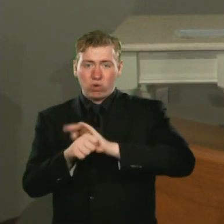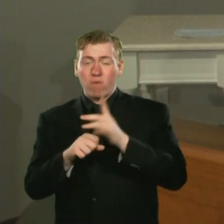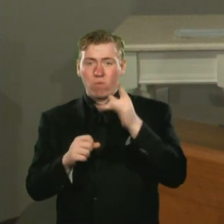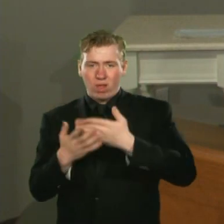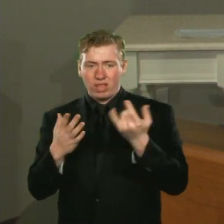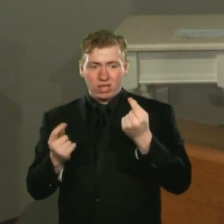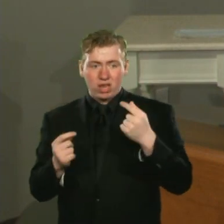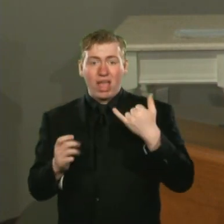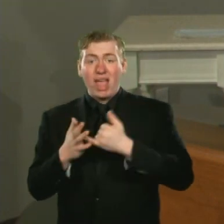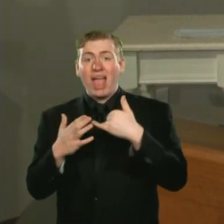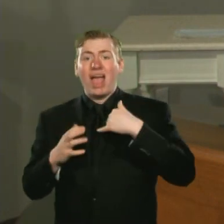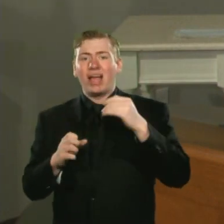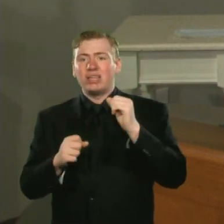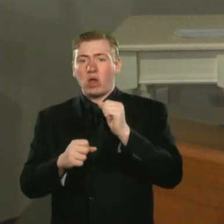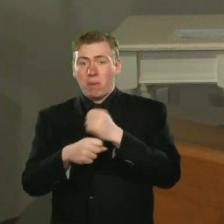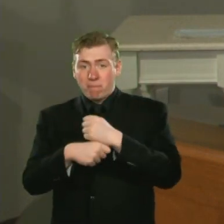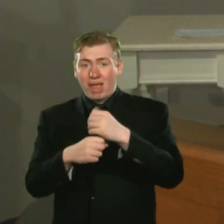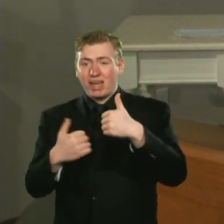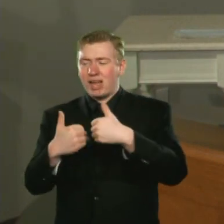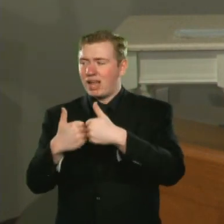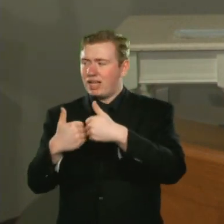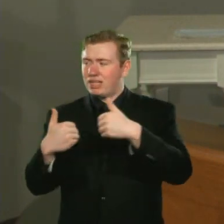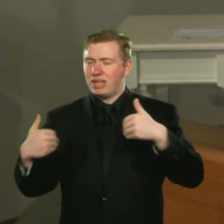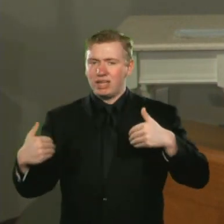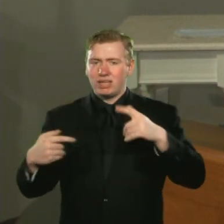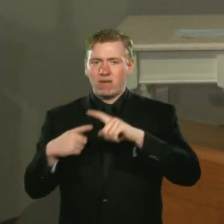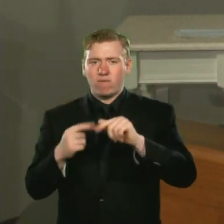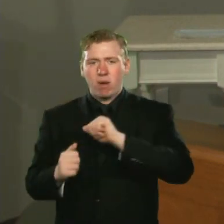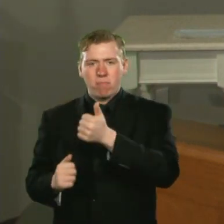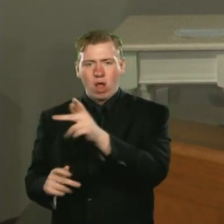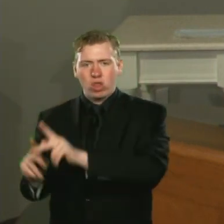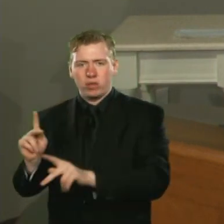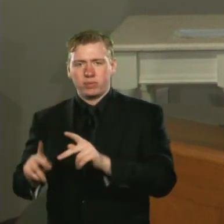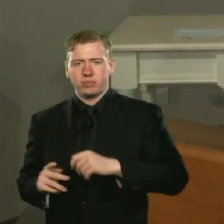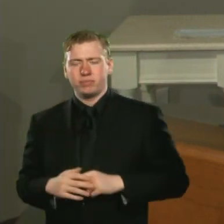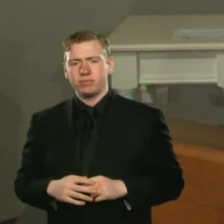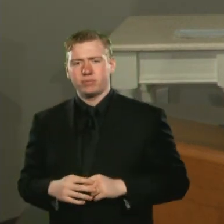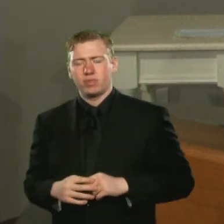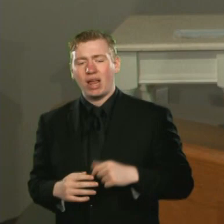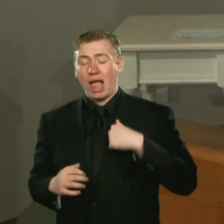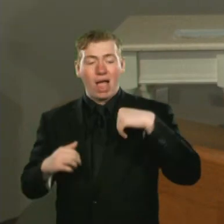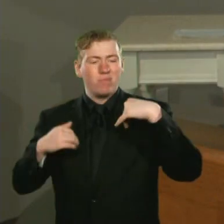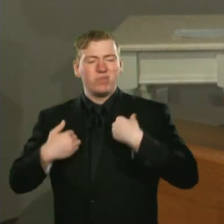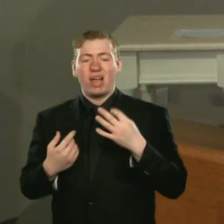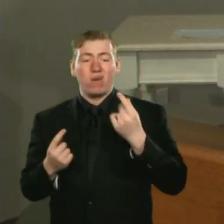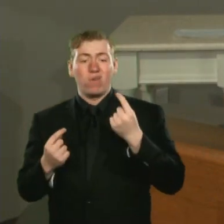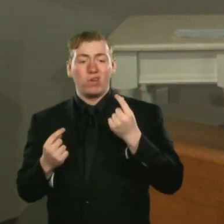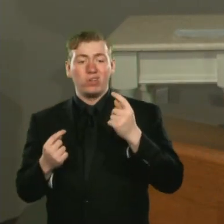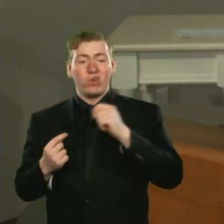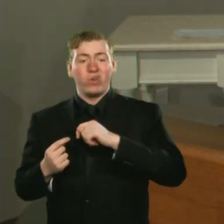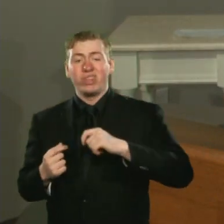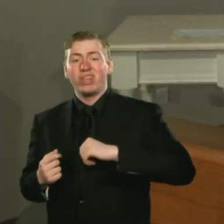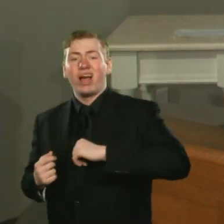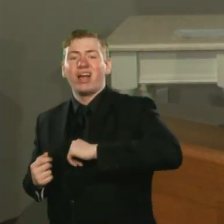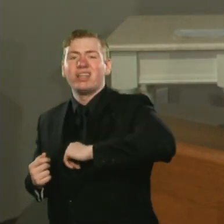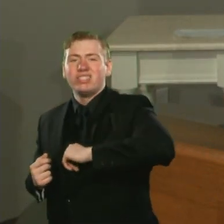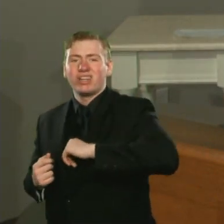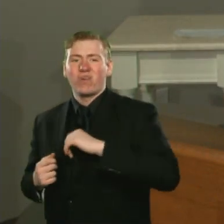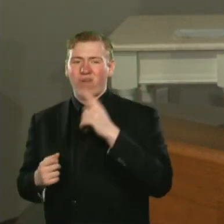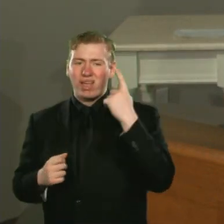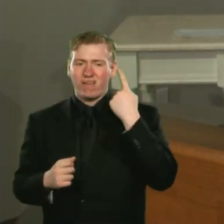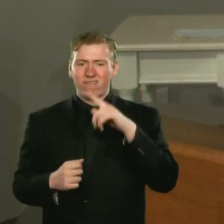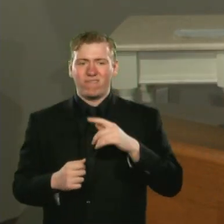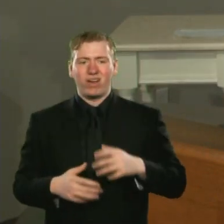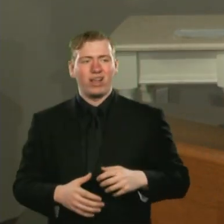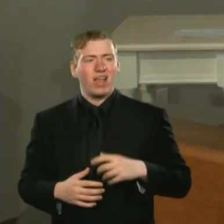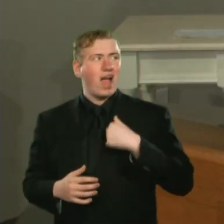done, it has created distance. You know, I am so tired of doing the chicken wing bump here. You know, I'm